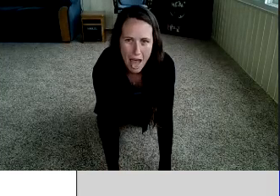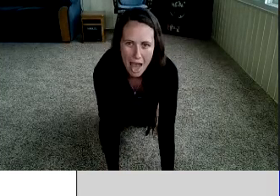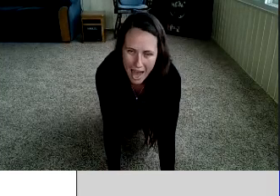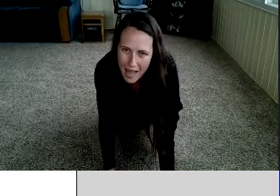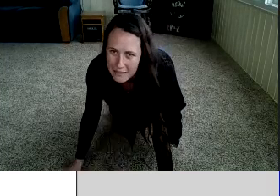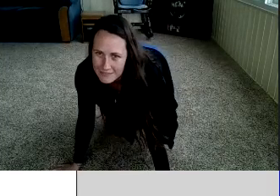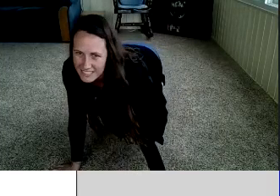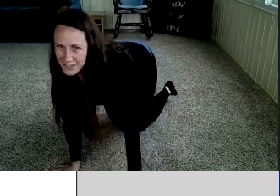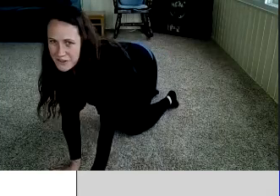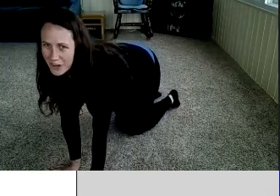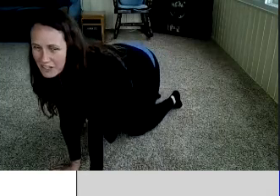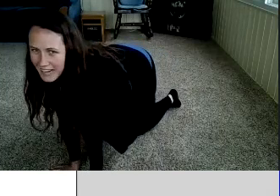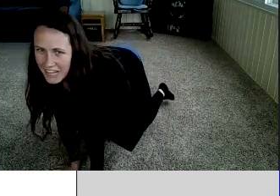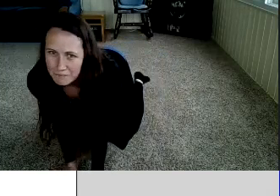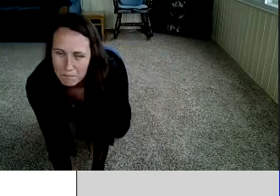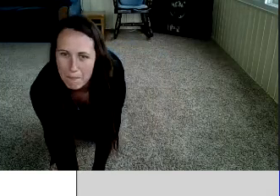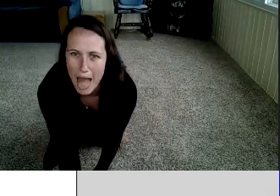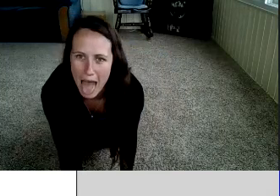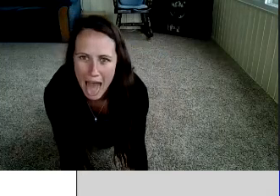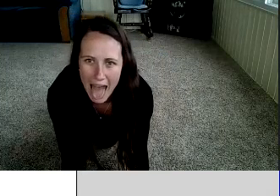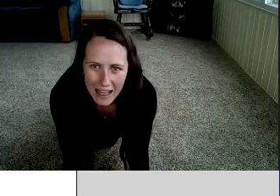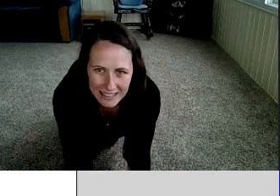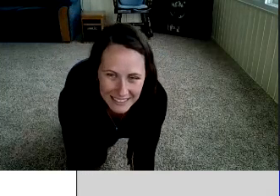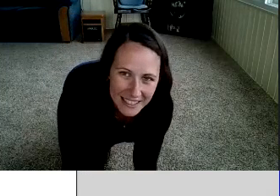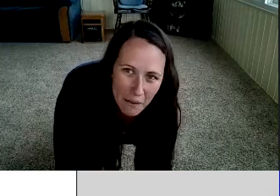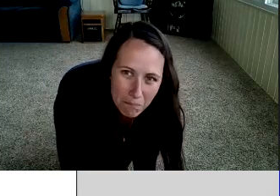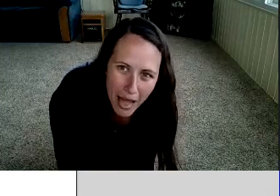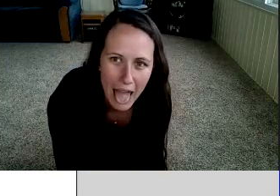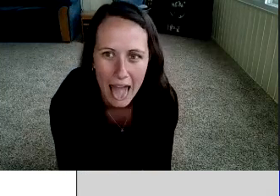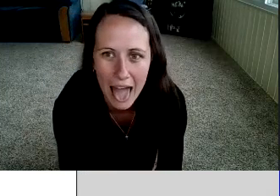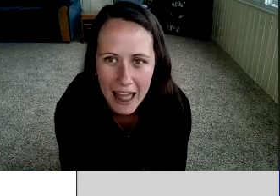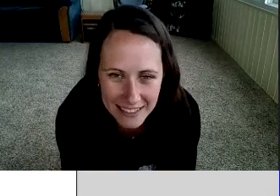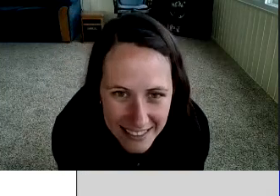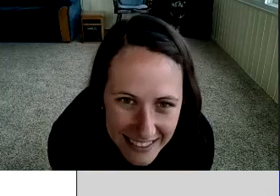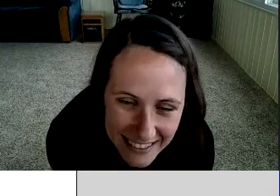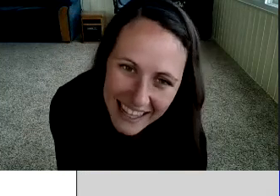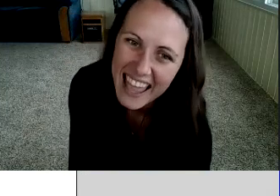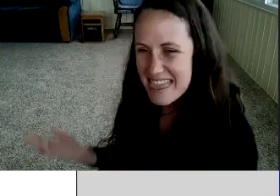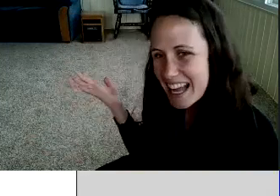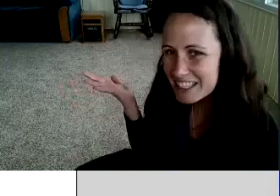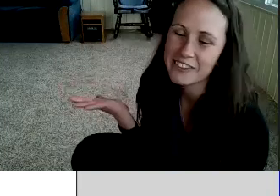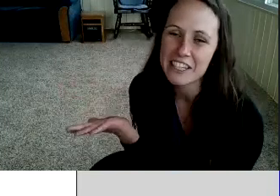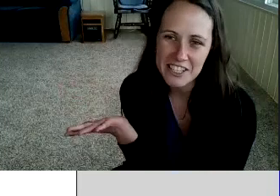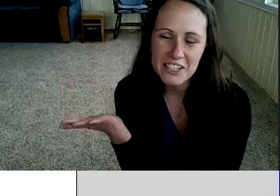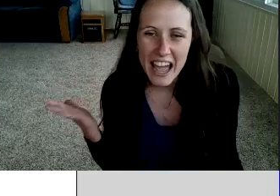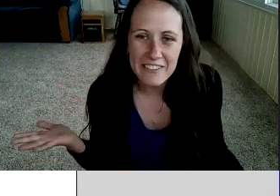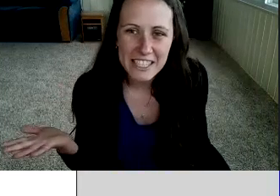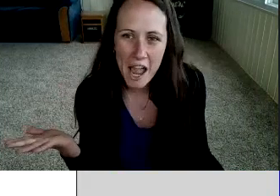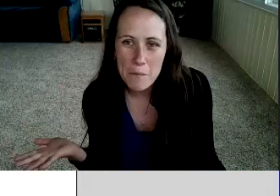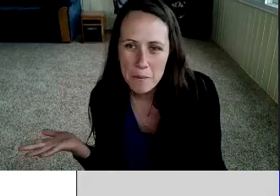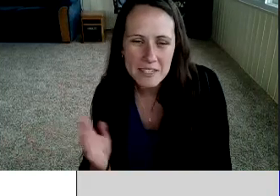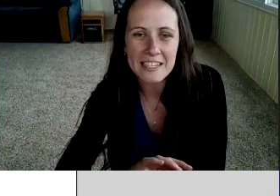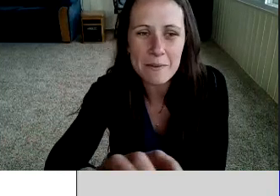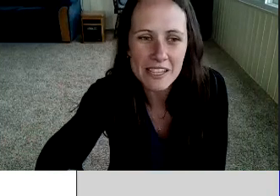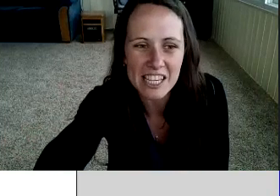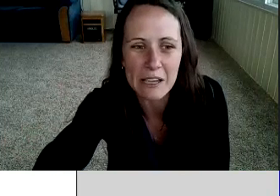baa. Can you crawl around? Baa, baa. That's what we're gonna do every